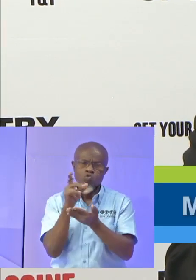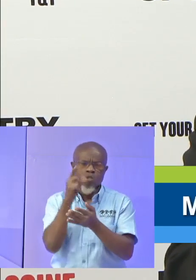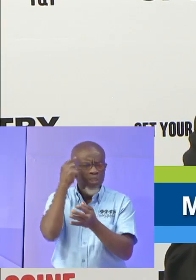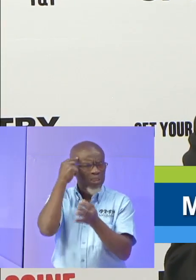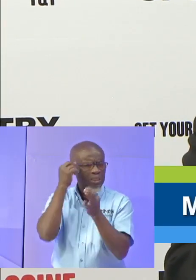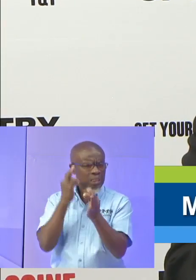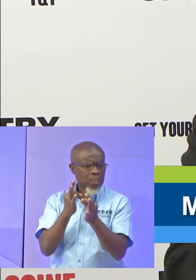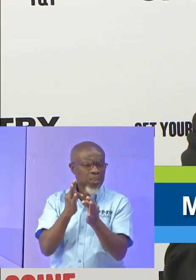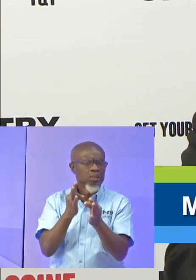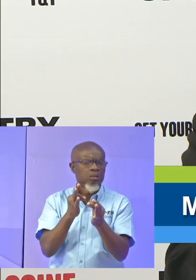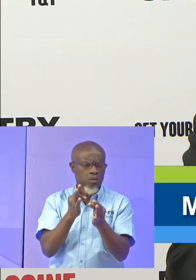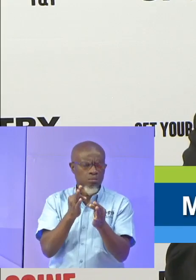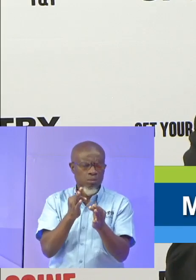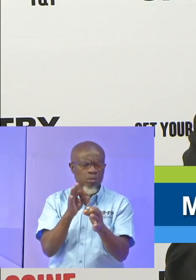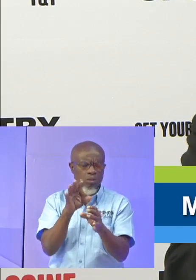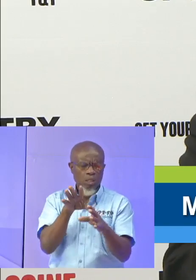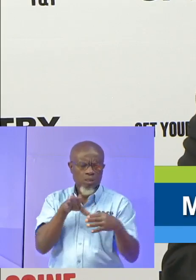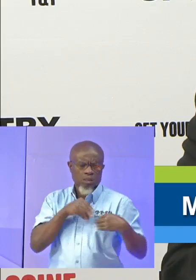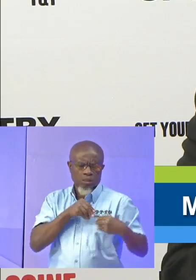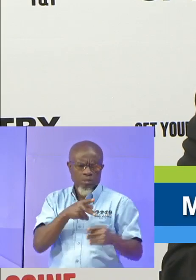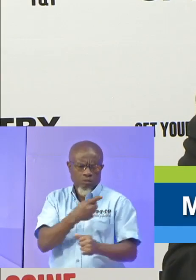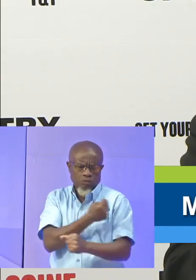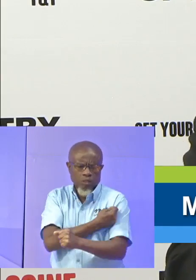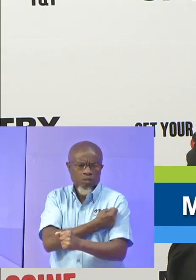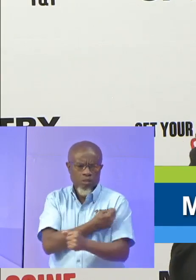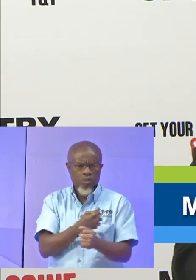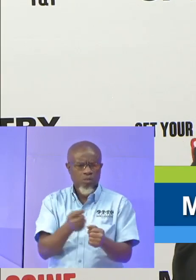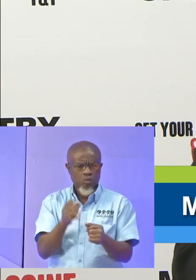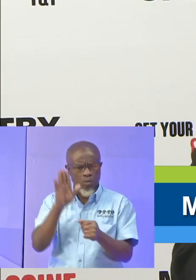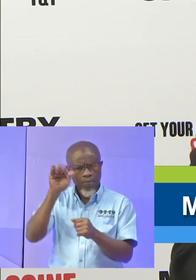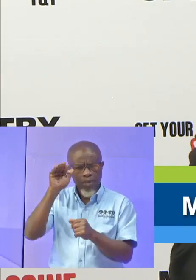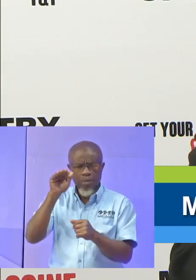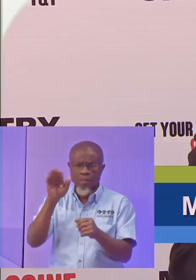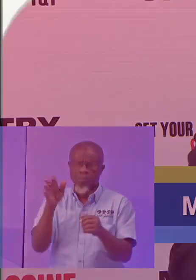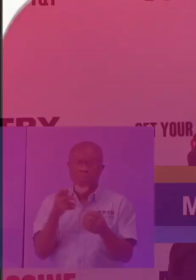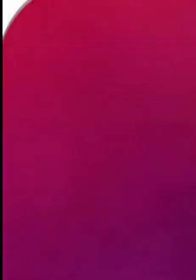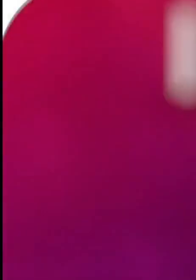COVID-19 vaccine. So we're saying goodbye, and please stay safe.